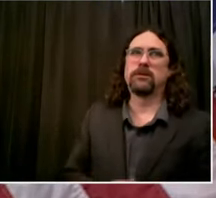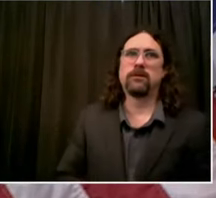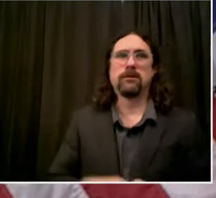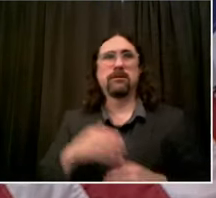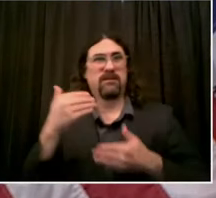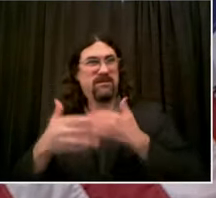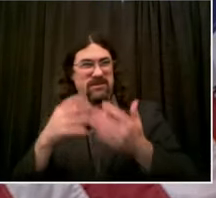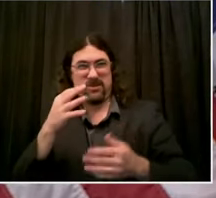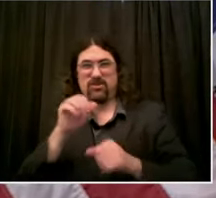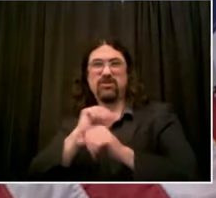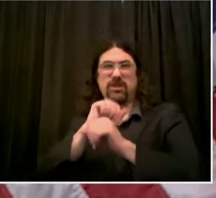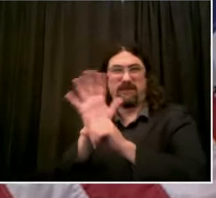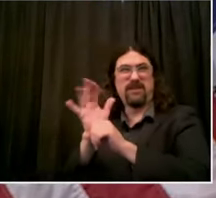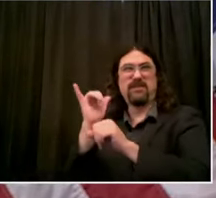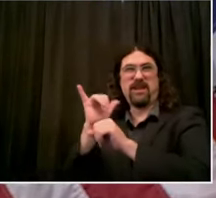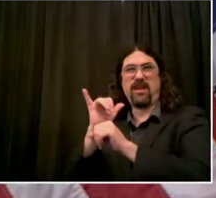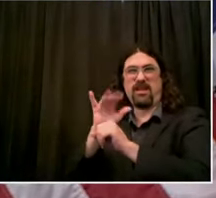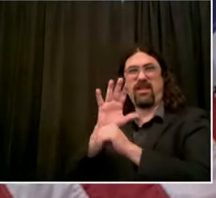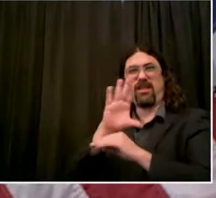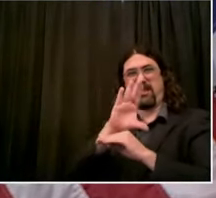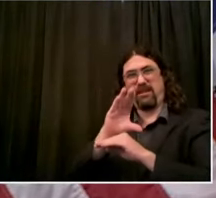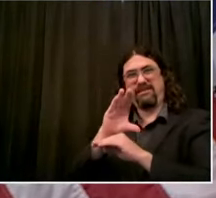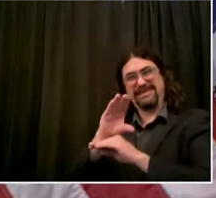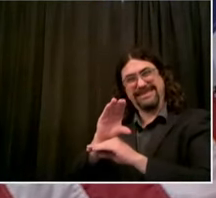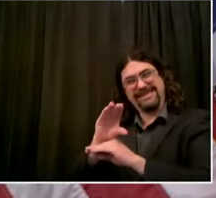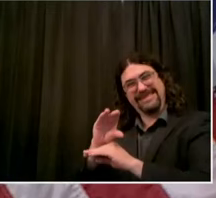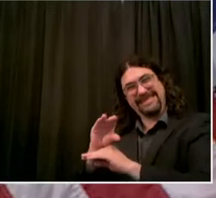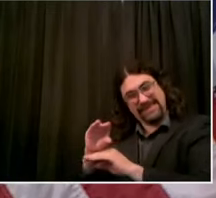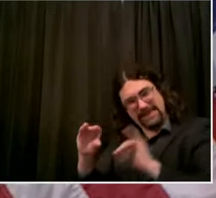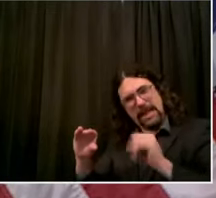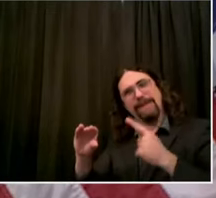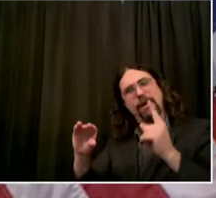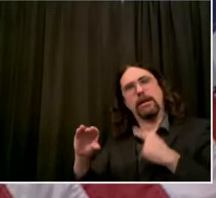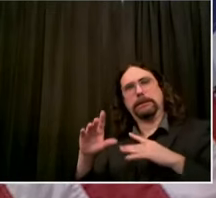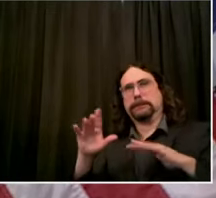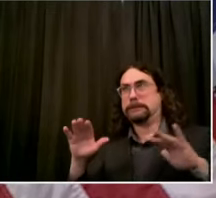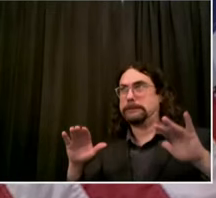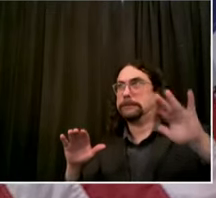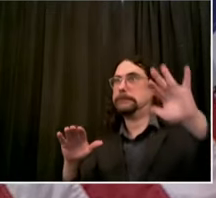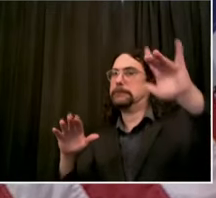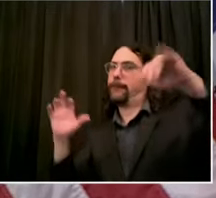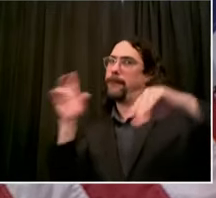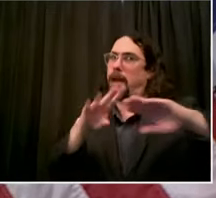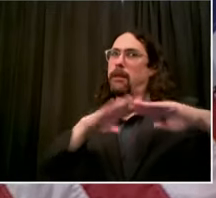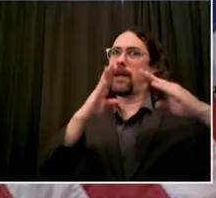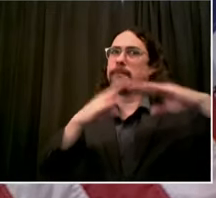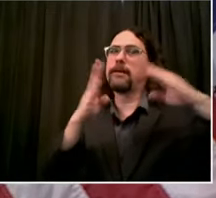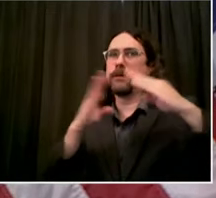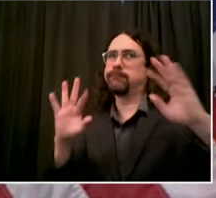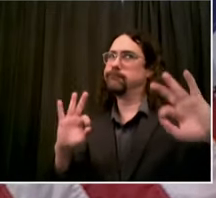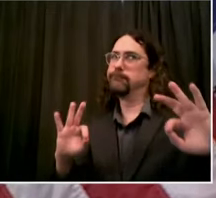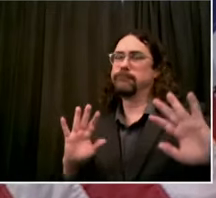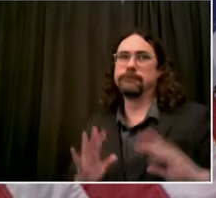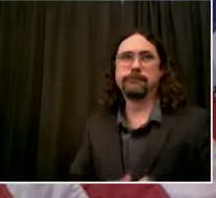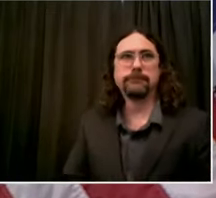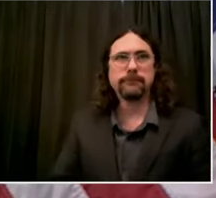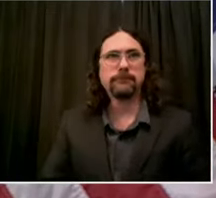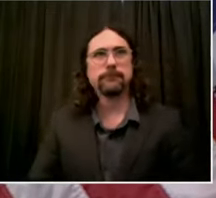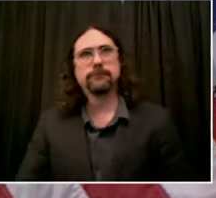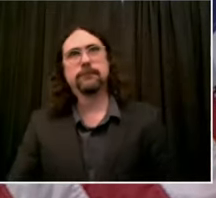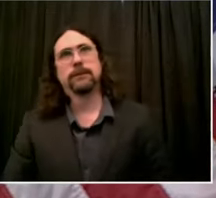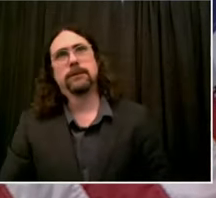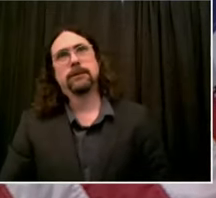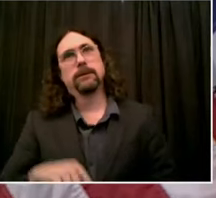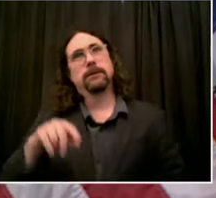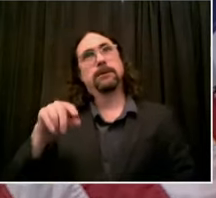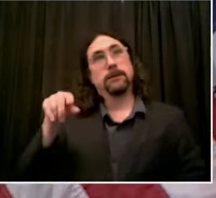city in central Brooklyn on Sunday, I talked to a lot of everyday people.